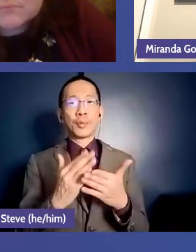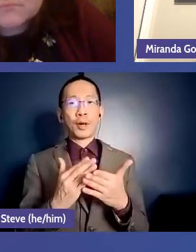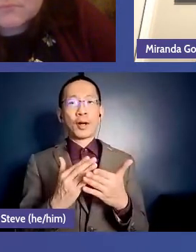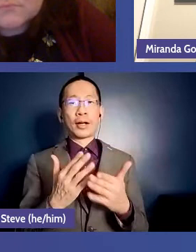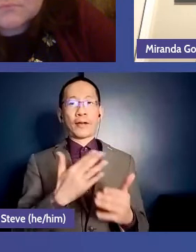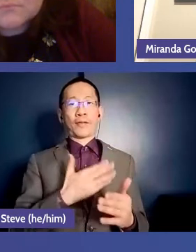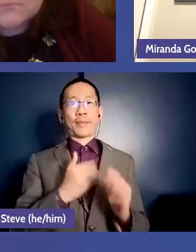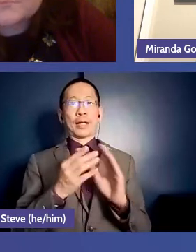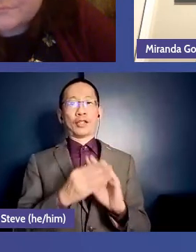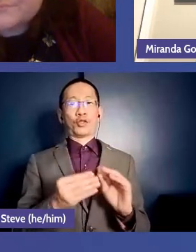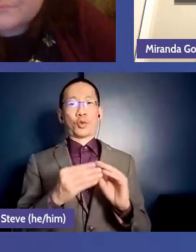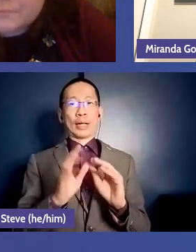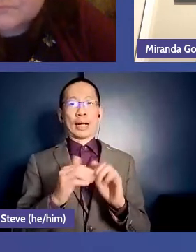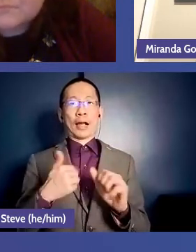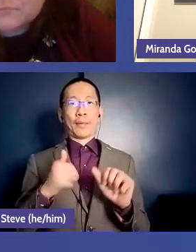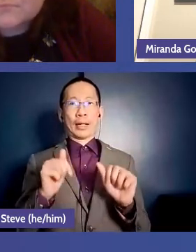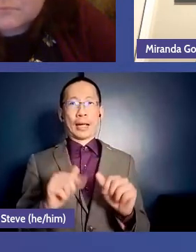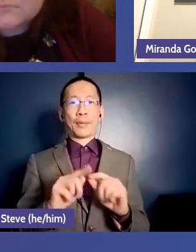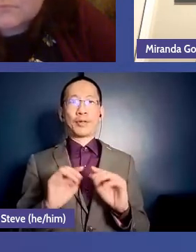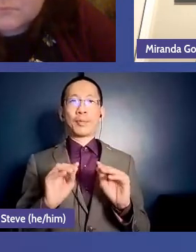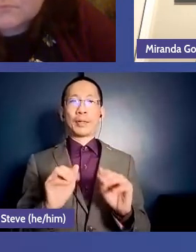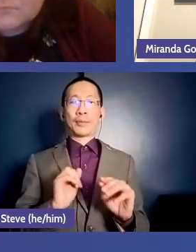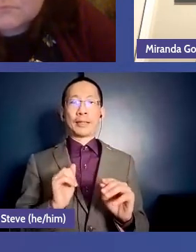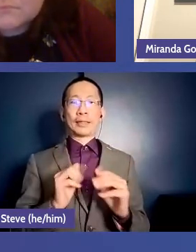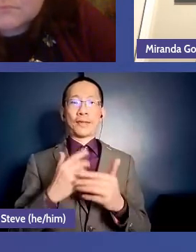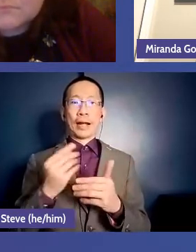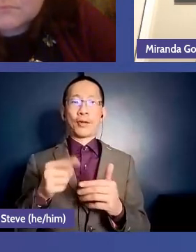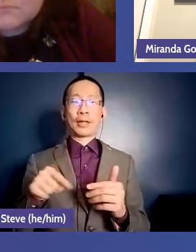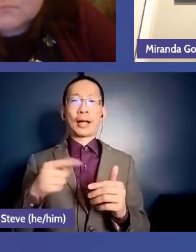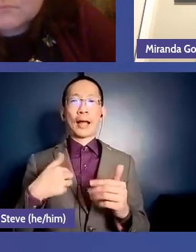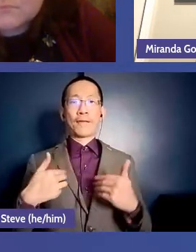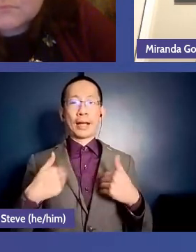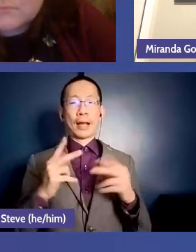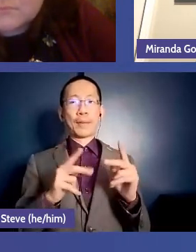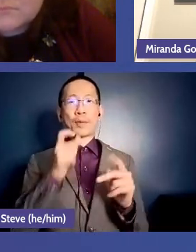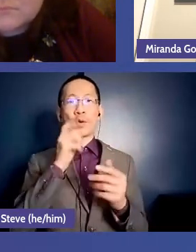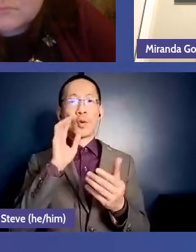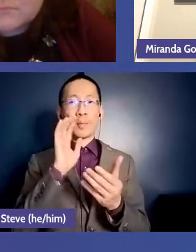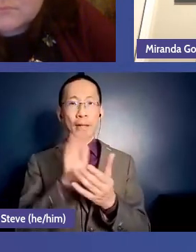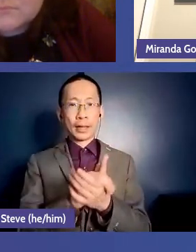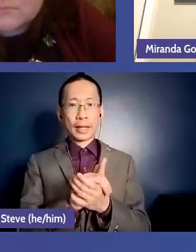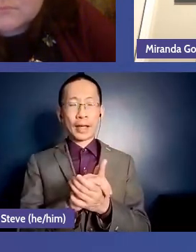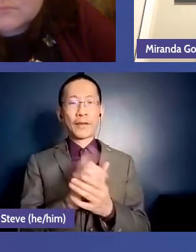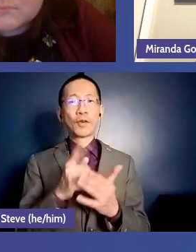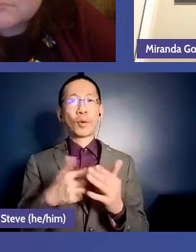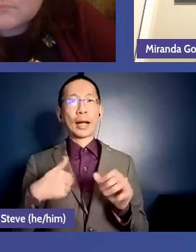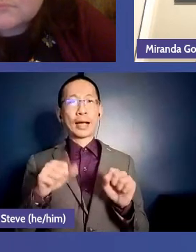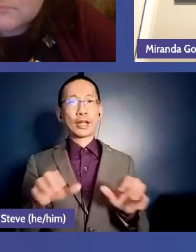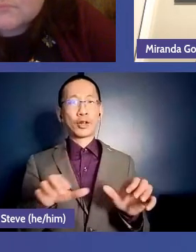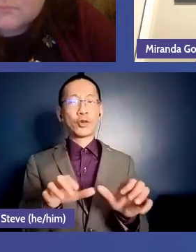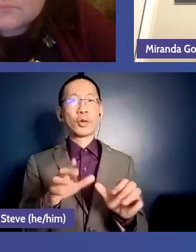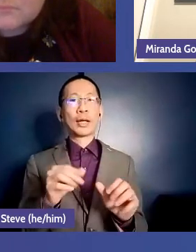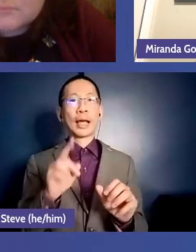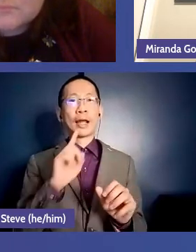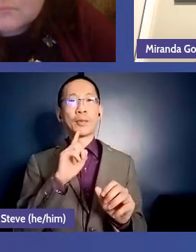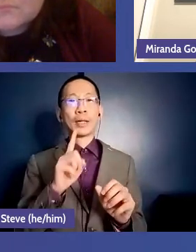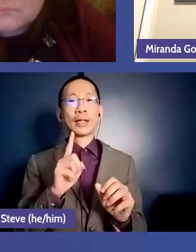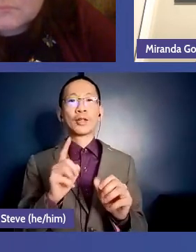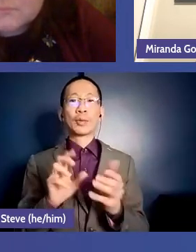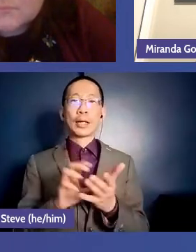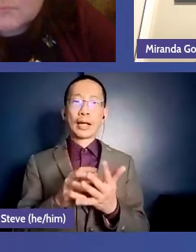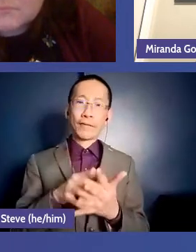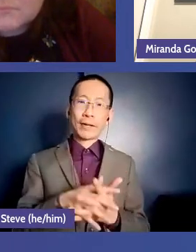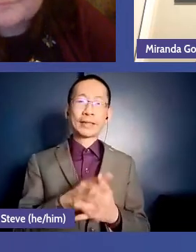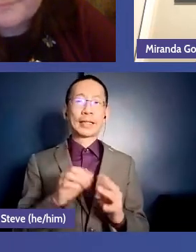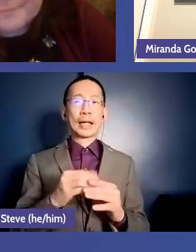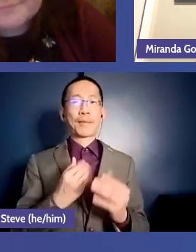my story and of just how I've been able to put myself out there, because I've had people that have believed in what I can do and have just been really invested in my